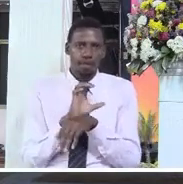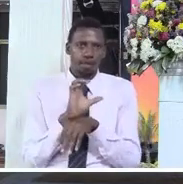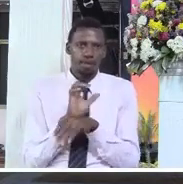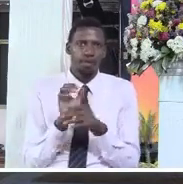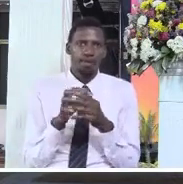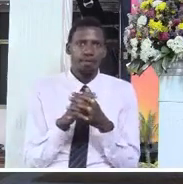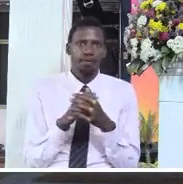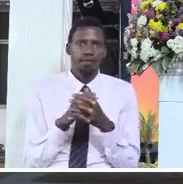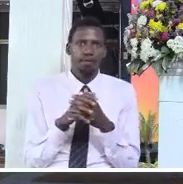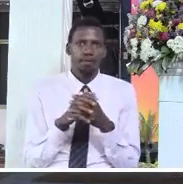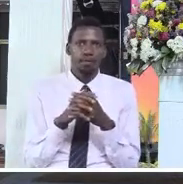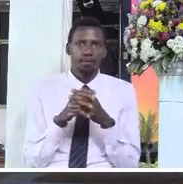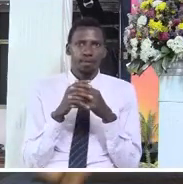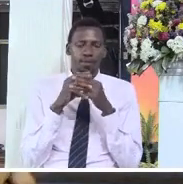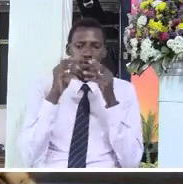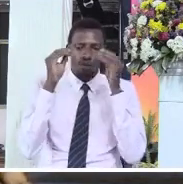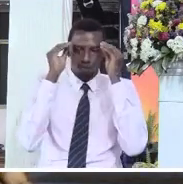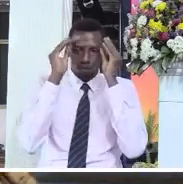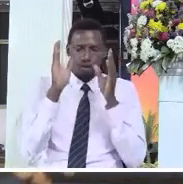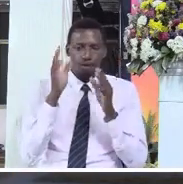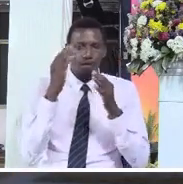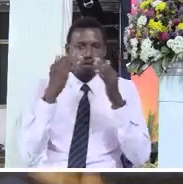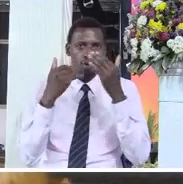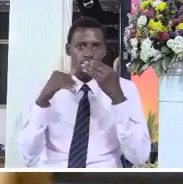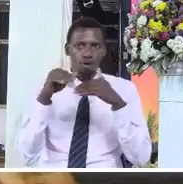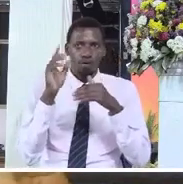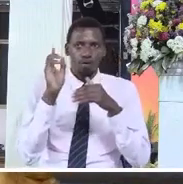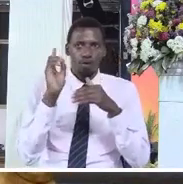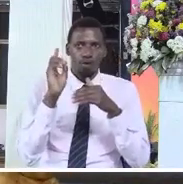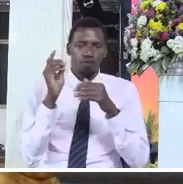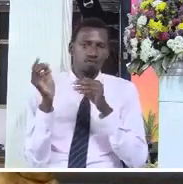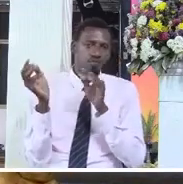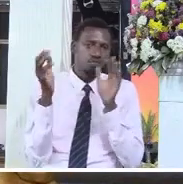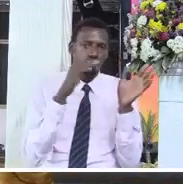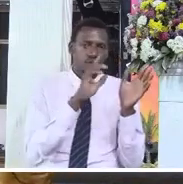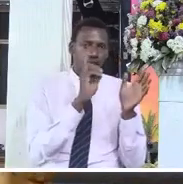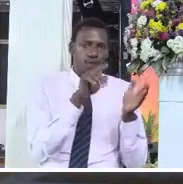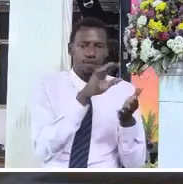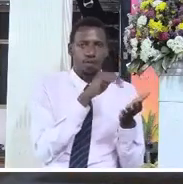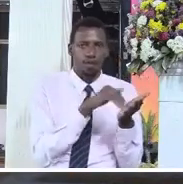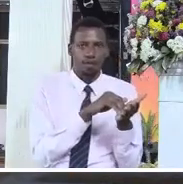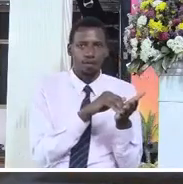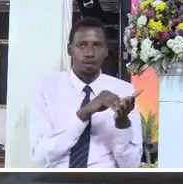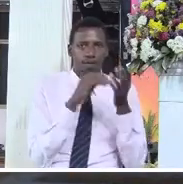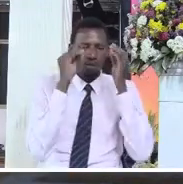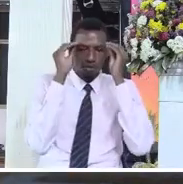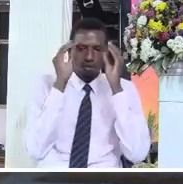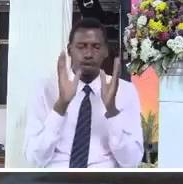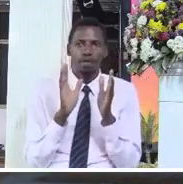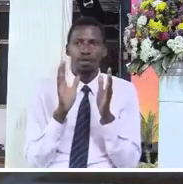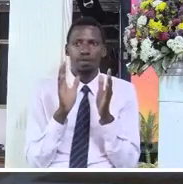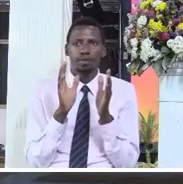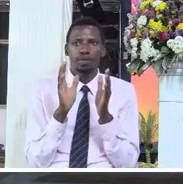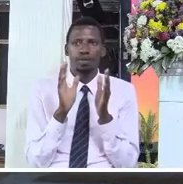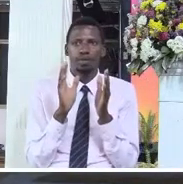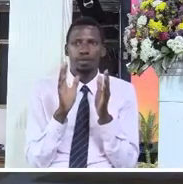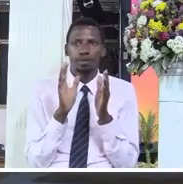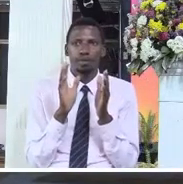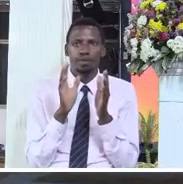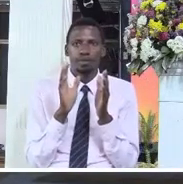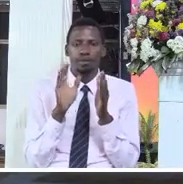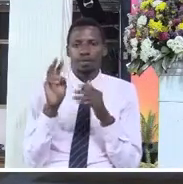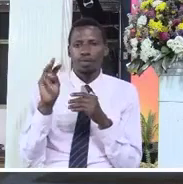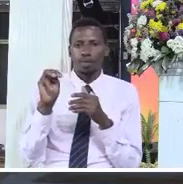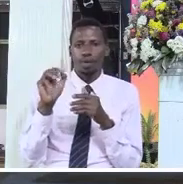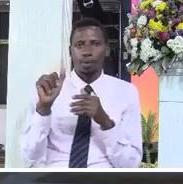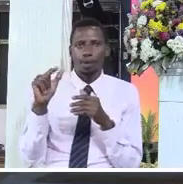churches. So the students at the University of Nairobi used to go to Nairobi Central. The students at University of